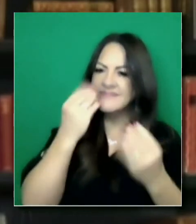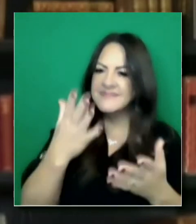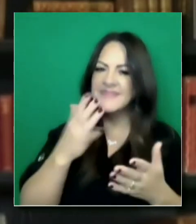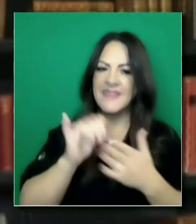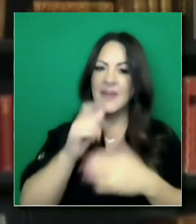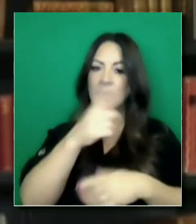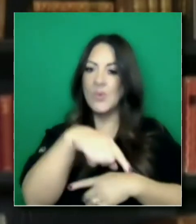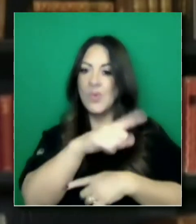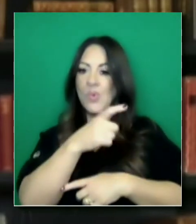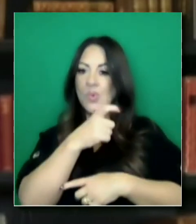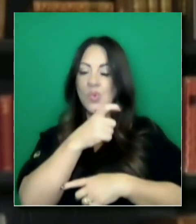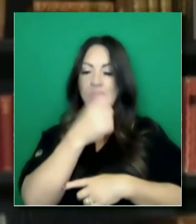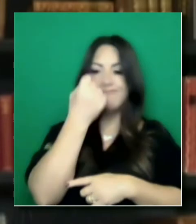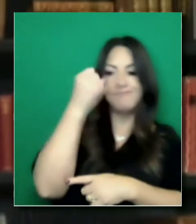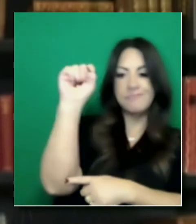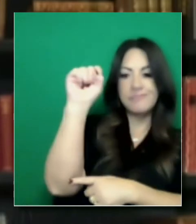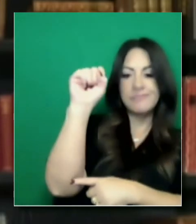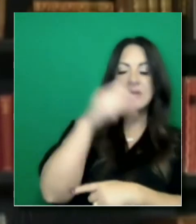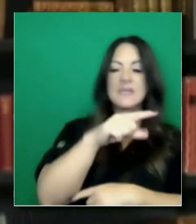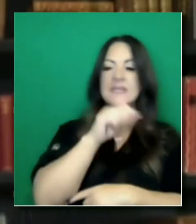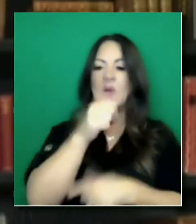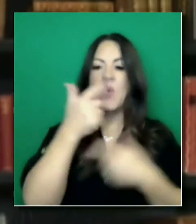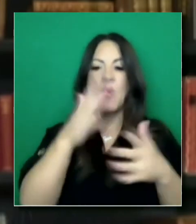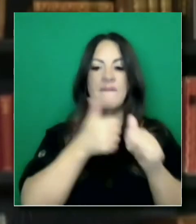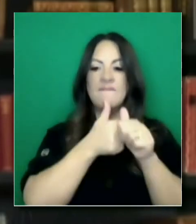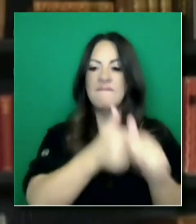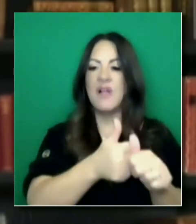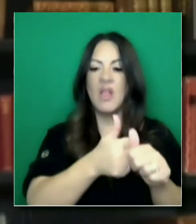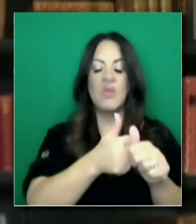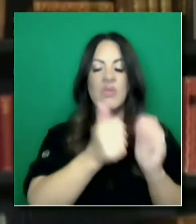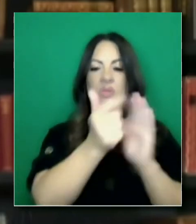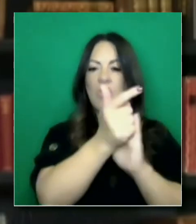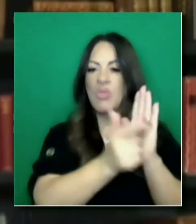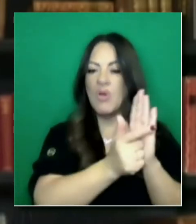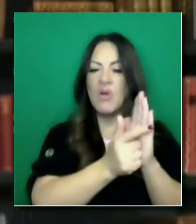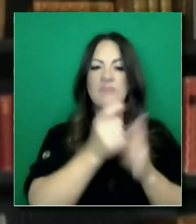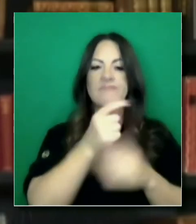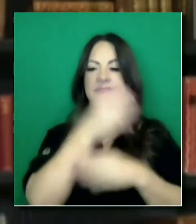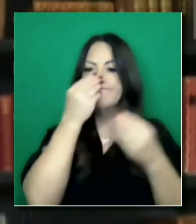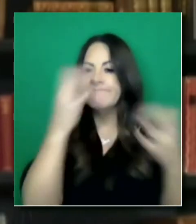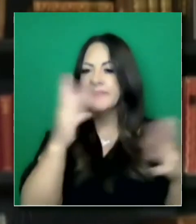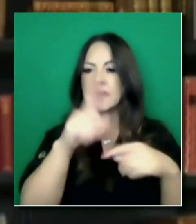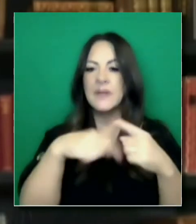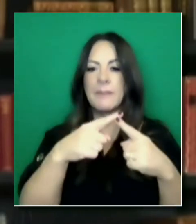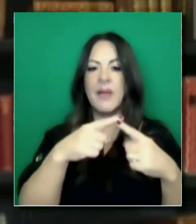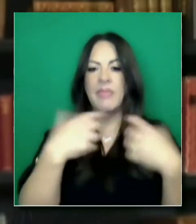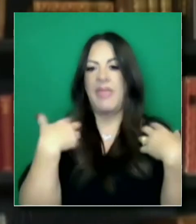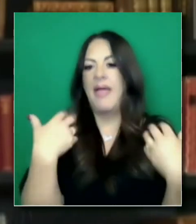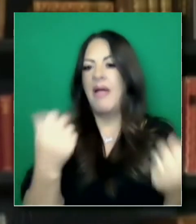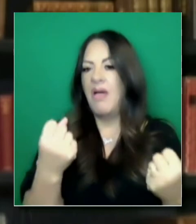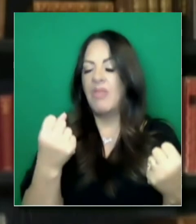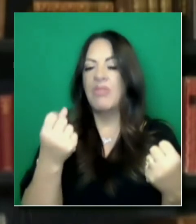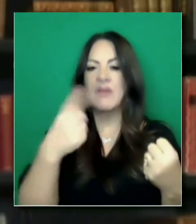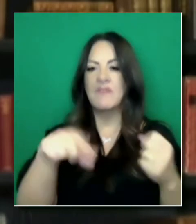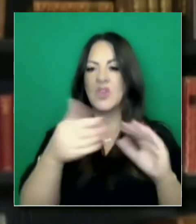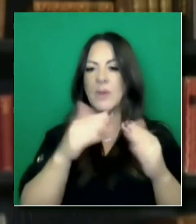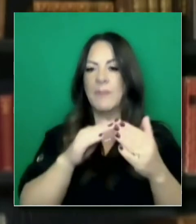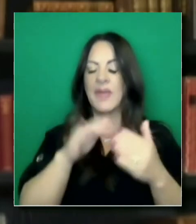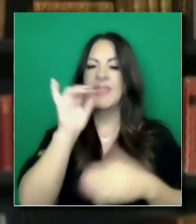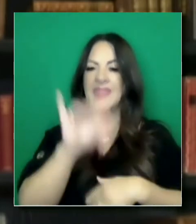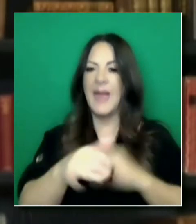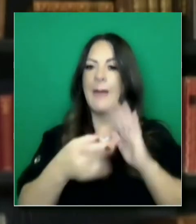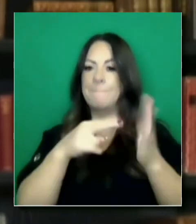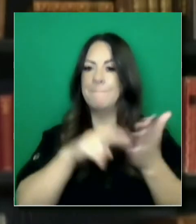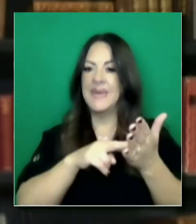at the health of your constituency, the health of your community, then you're sending a message, two